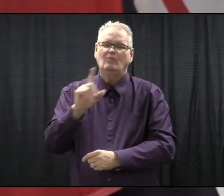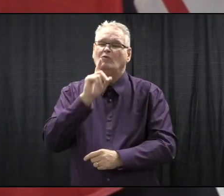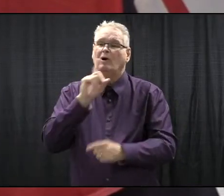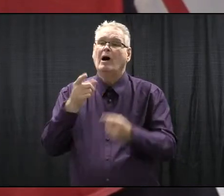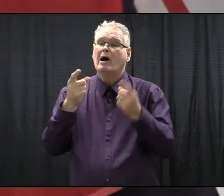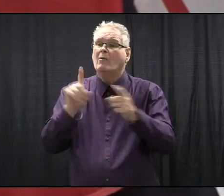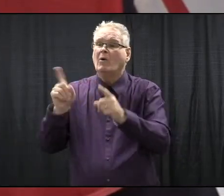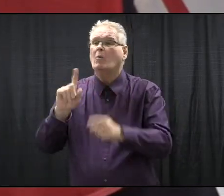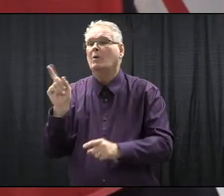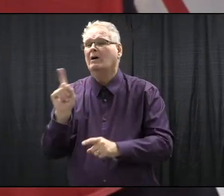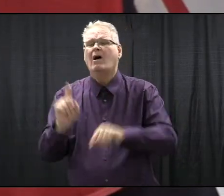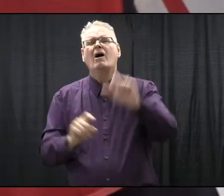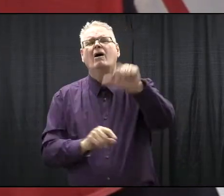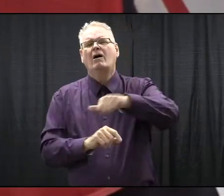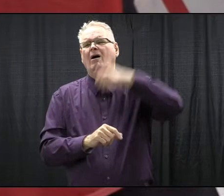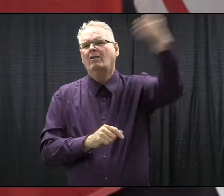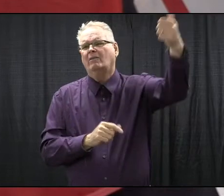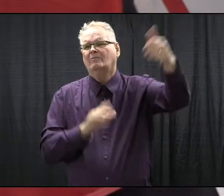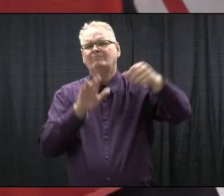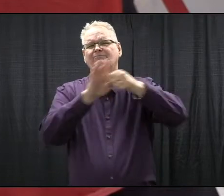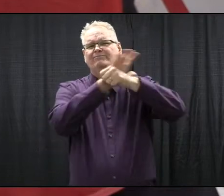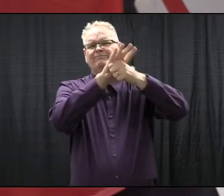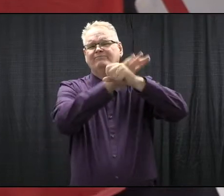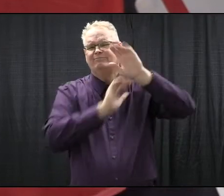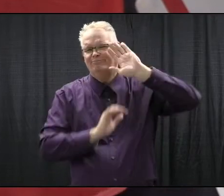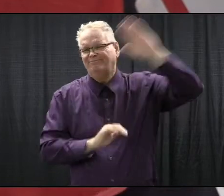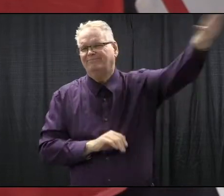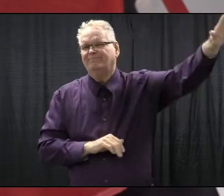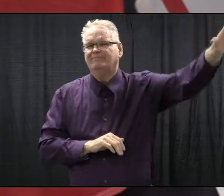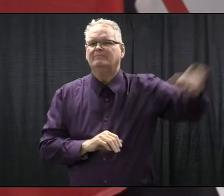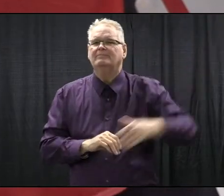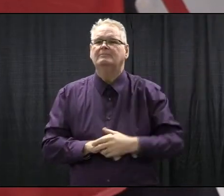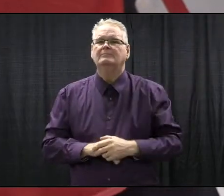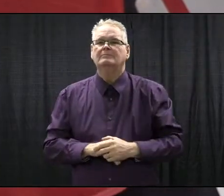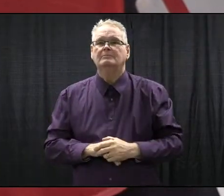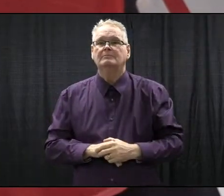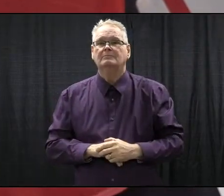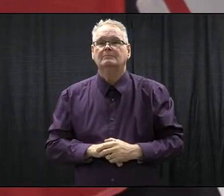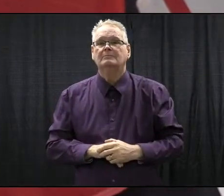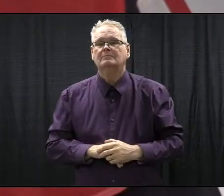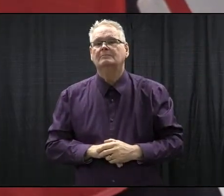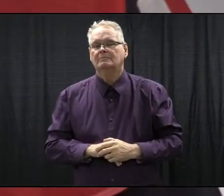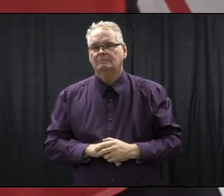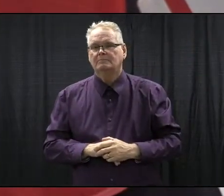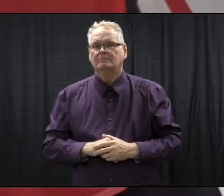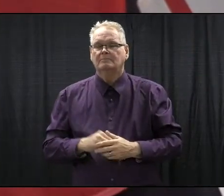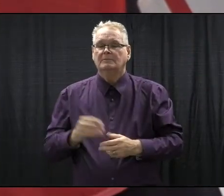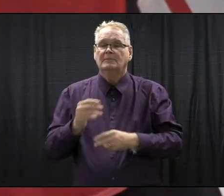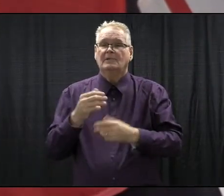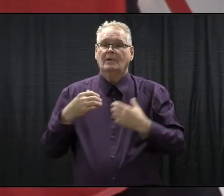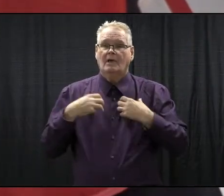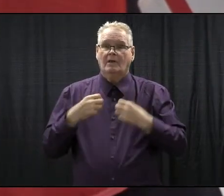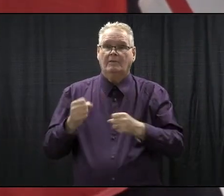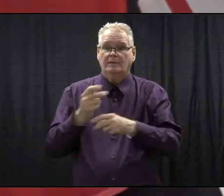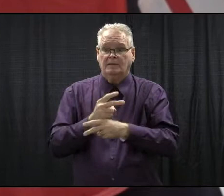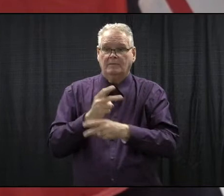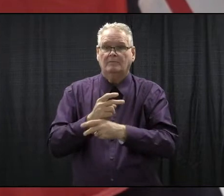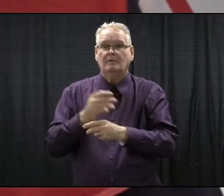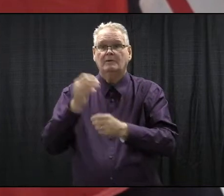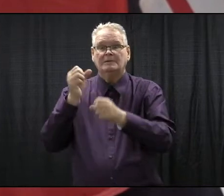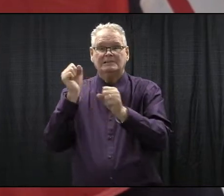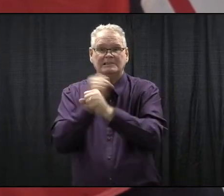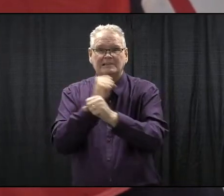can get you the figures for healthcare workers in general. It will be a little bit difficult maybe to break them down into too